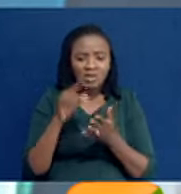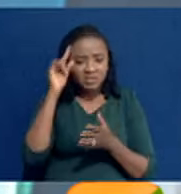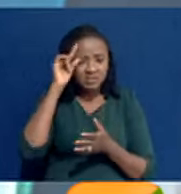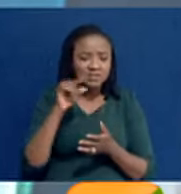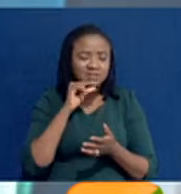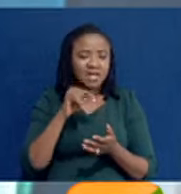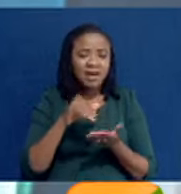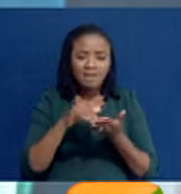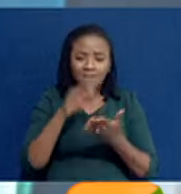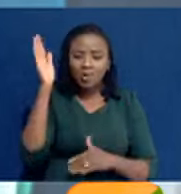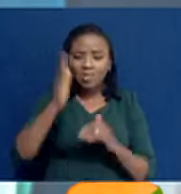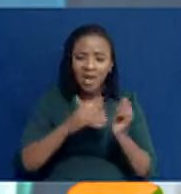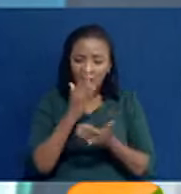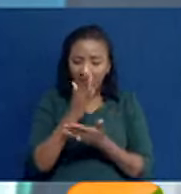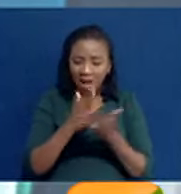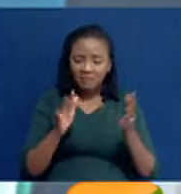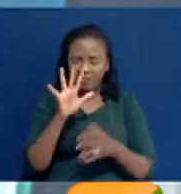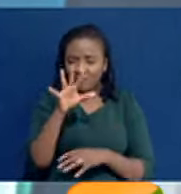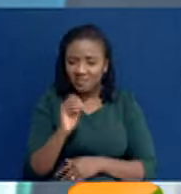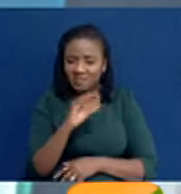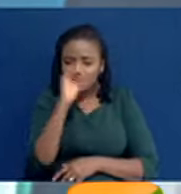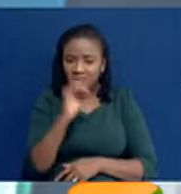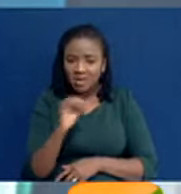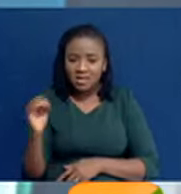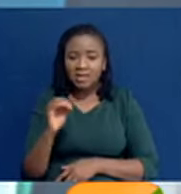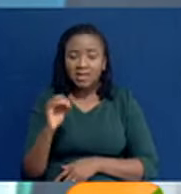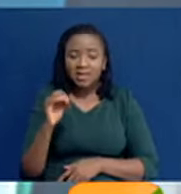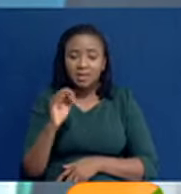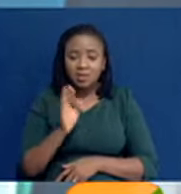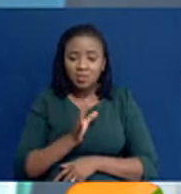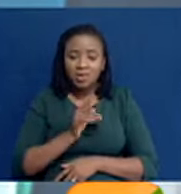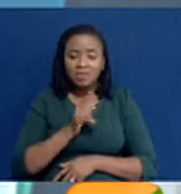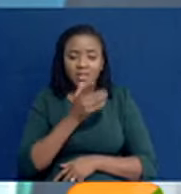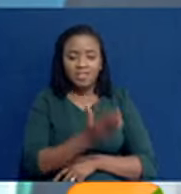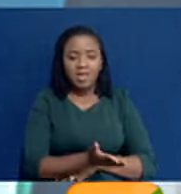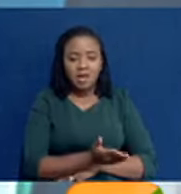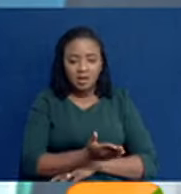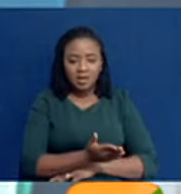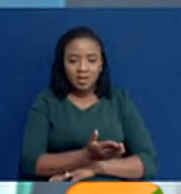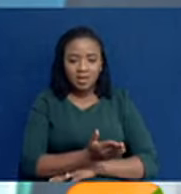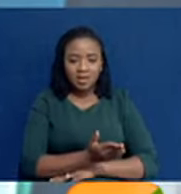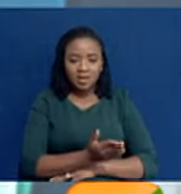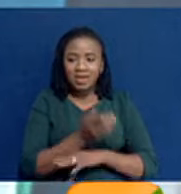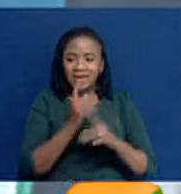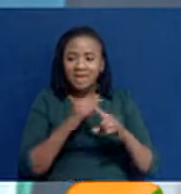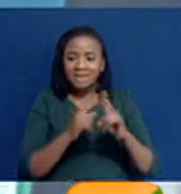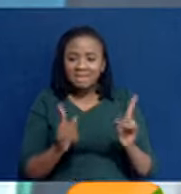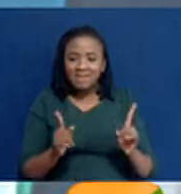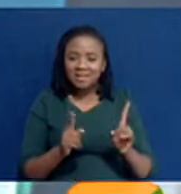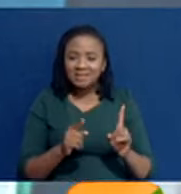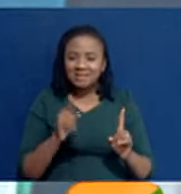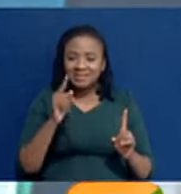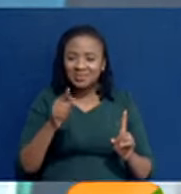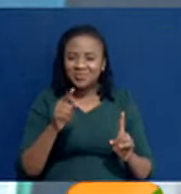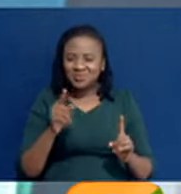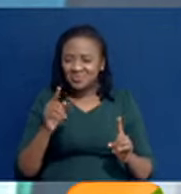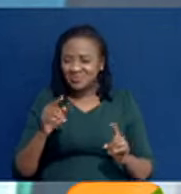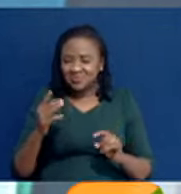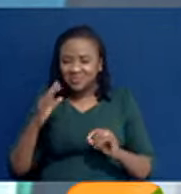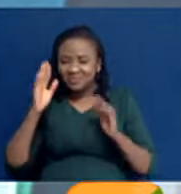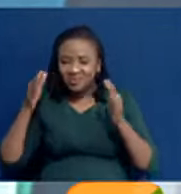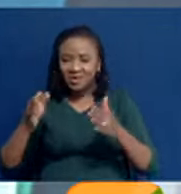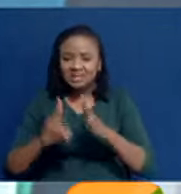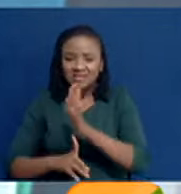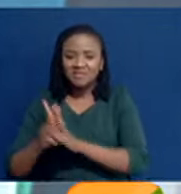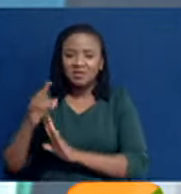gender, more than 50% are women. So you cannot really develop total development